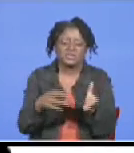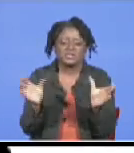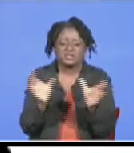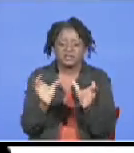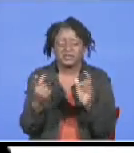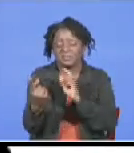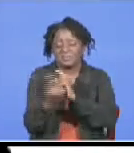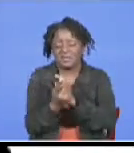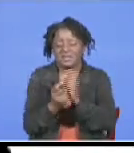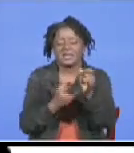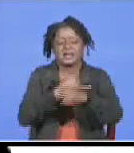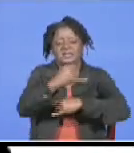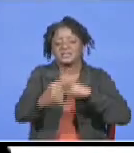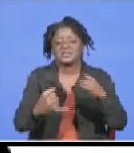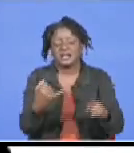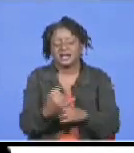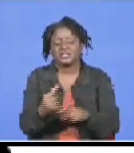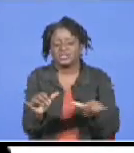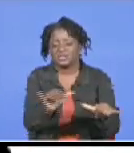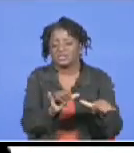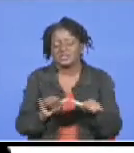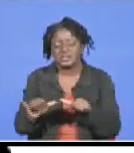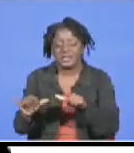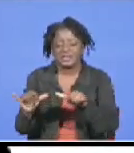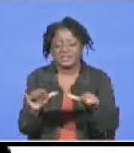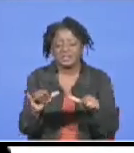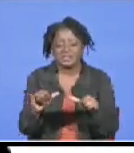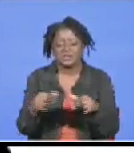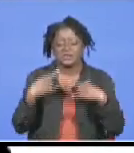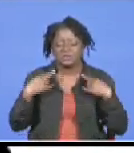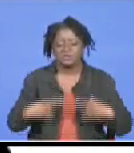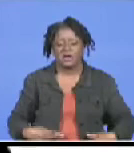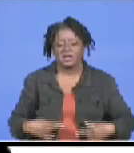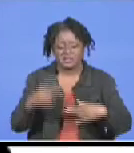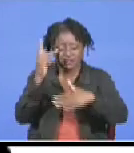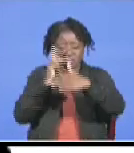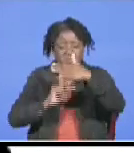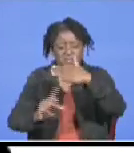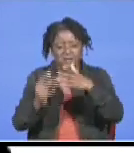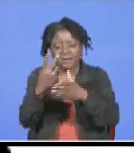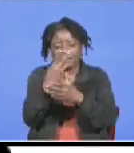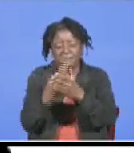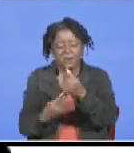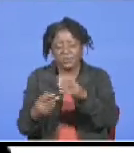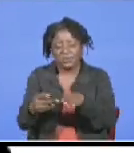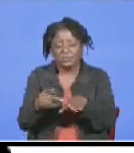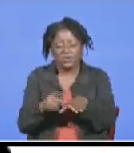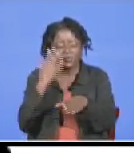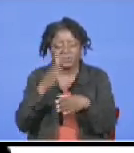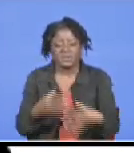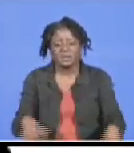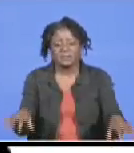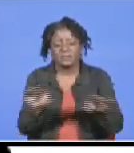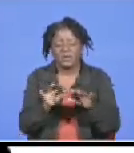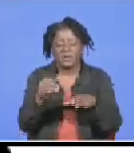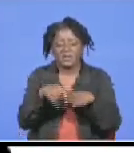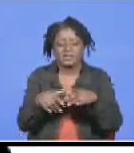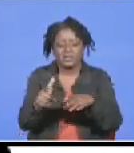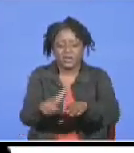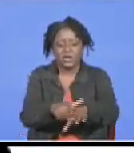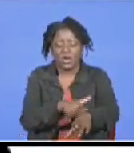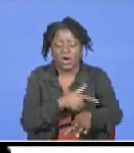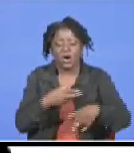with international standards, and residents island-wide predict that both ports of entry will be critical in the long road